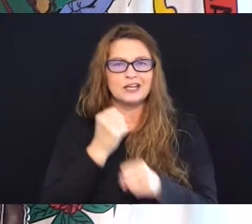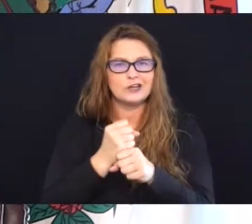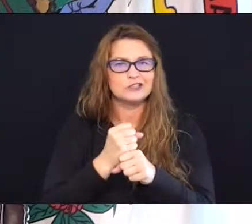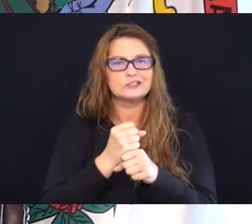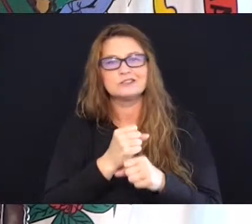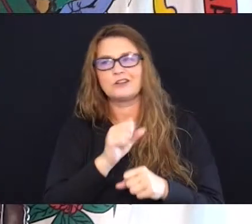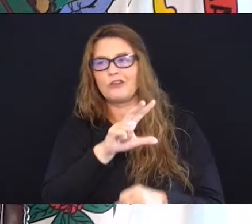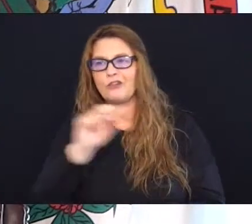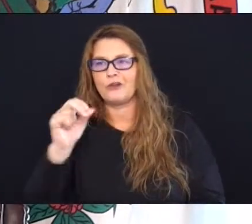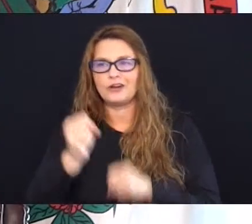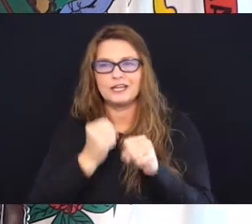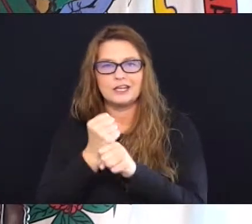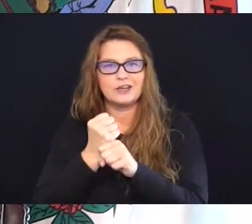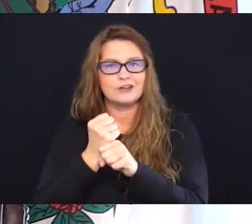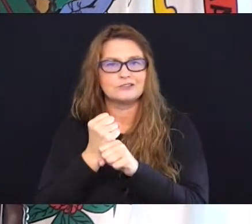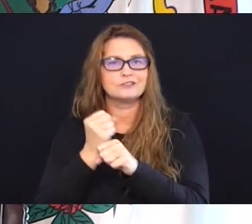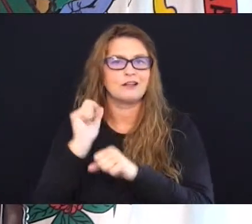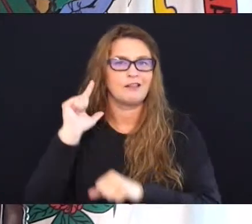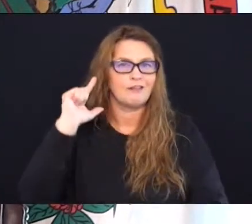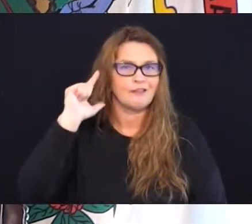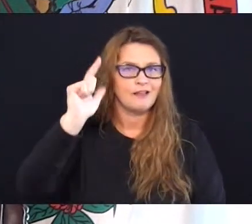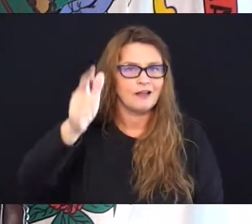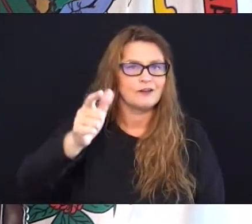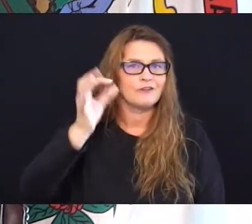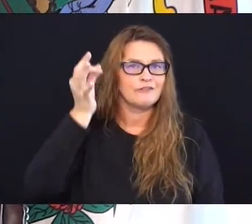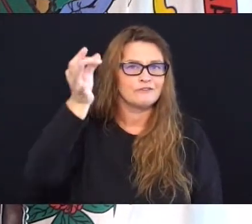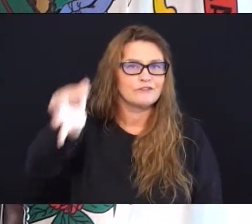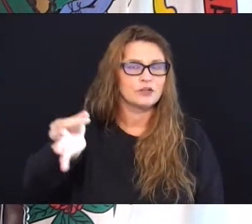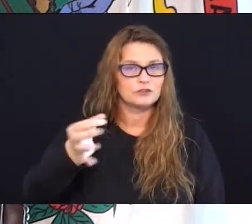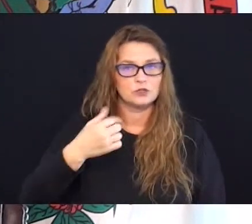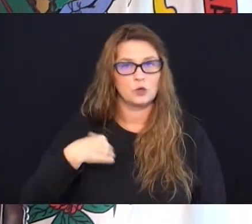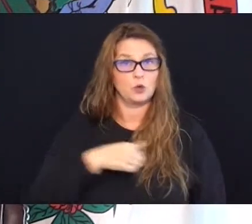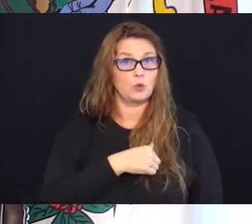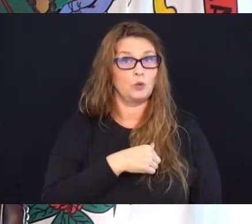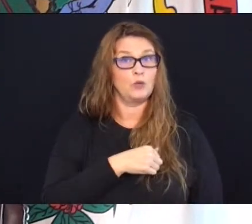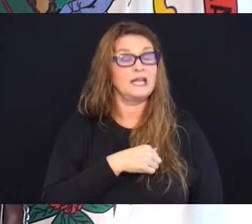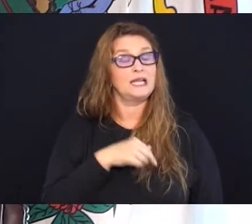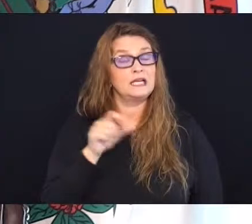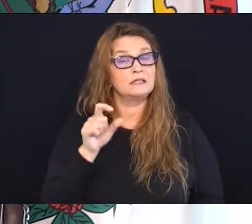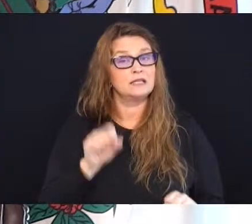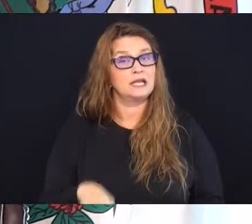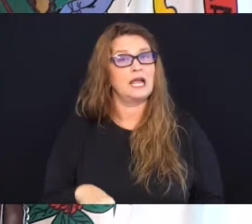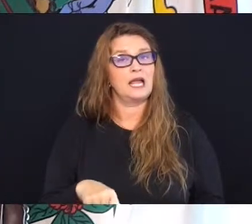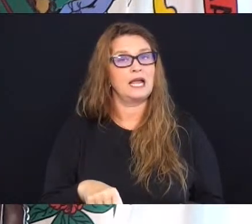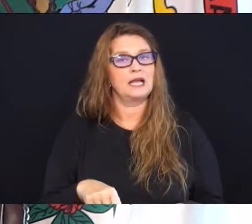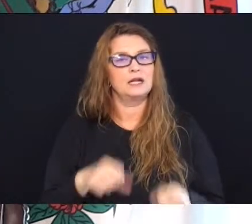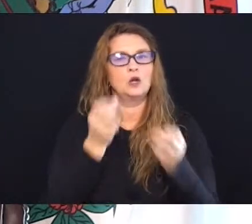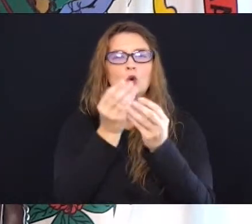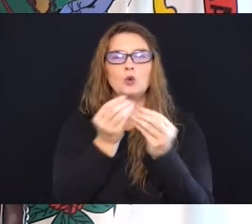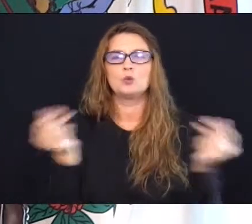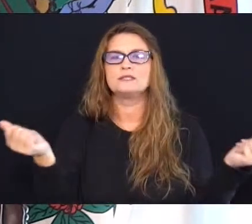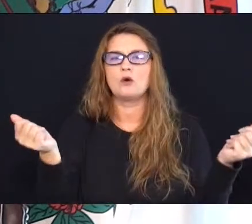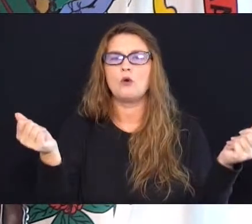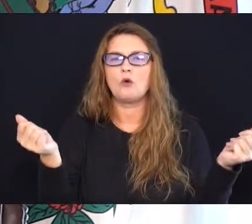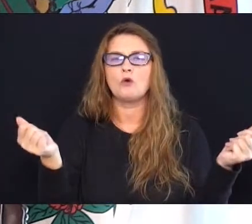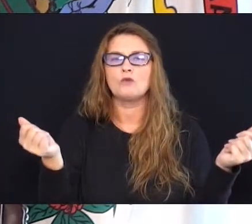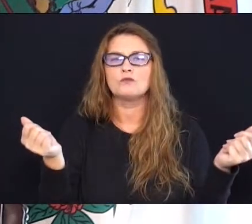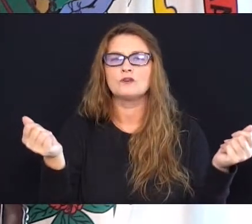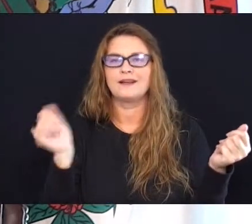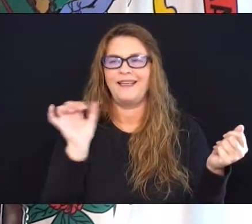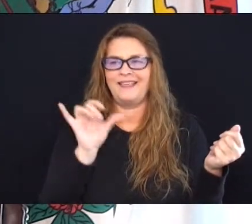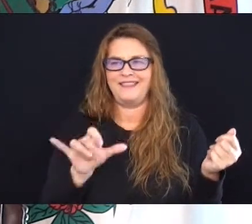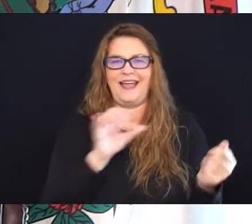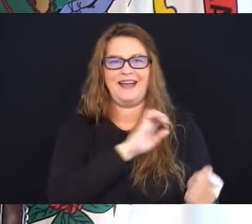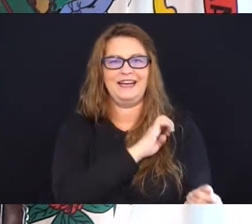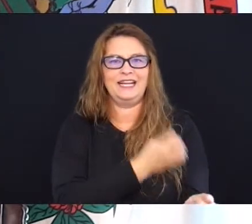years from today, maybe there'll be a time when we truly, truly can resolve our energy